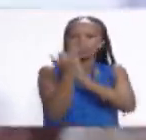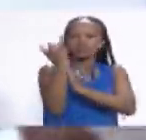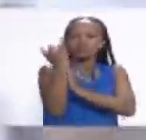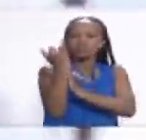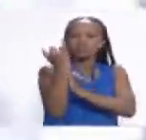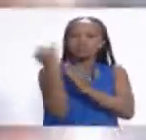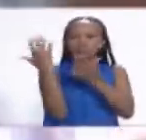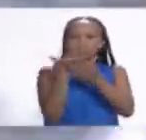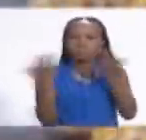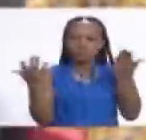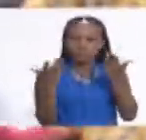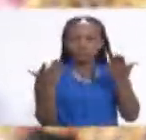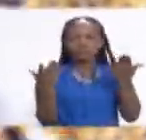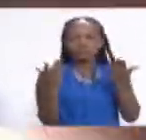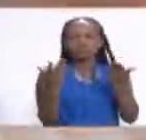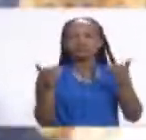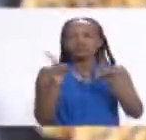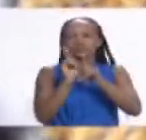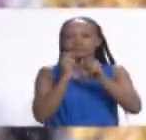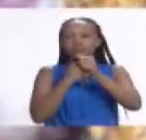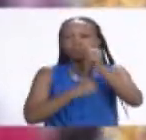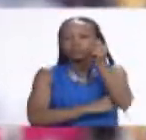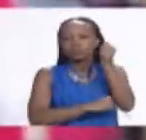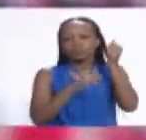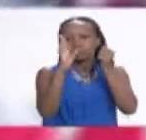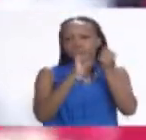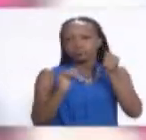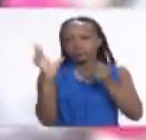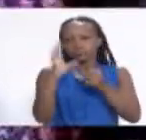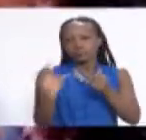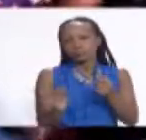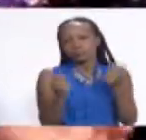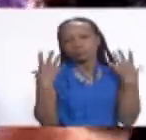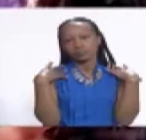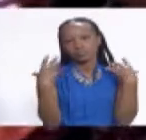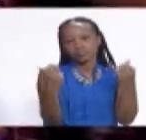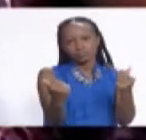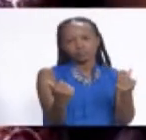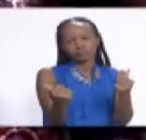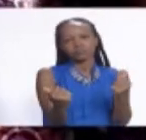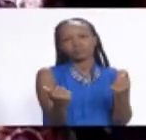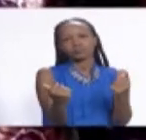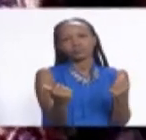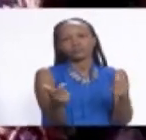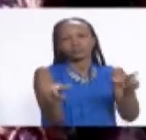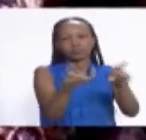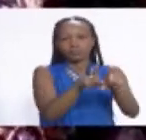offices. Sentiments also supported by Health CS Mutahi Kagwe. An appeal